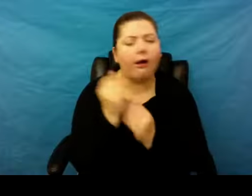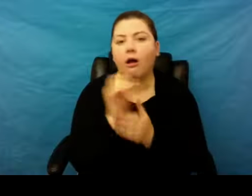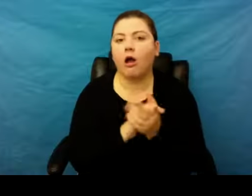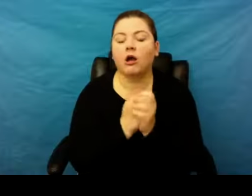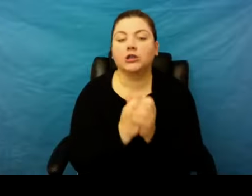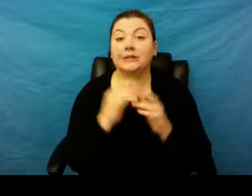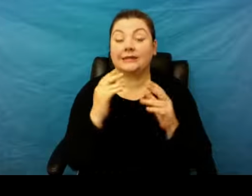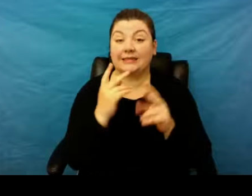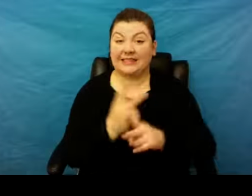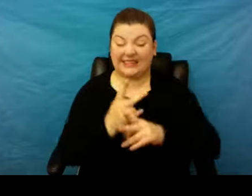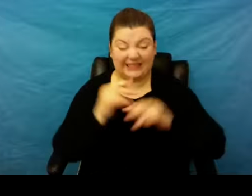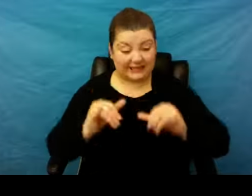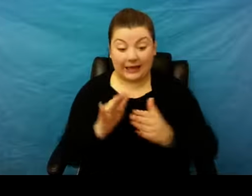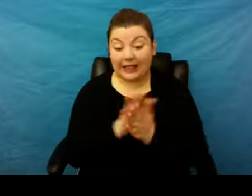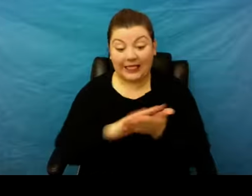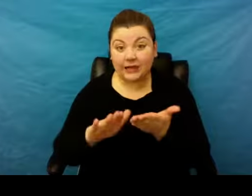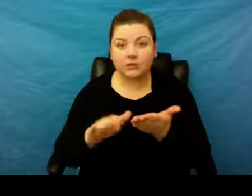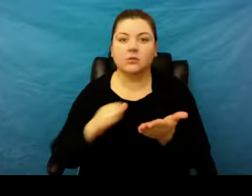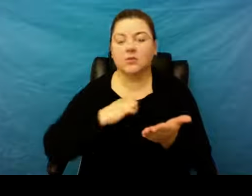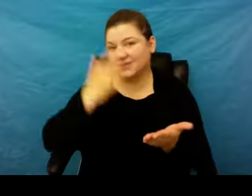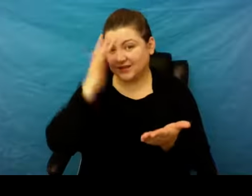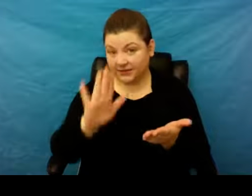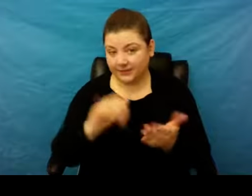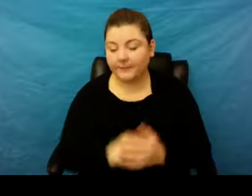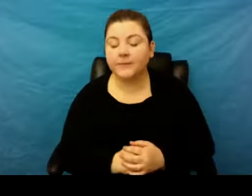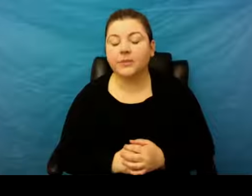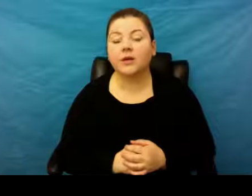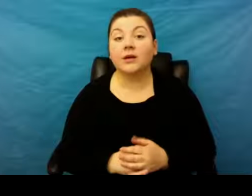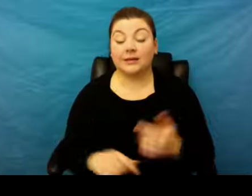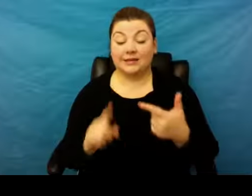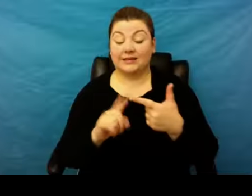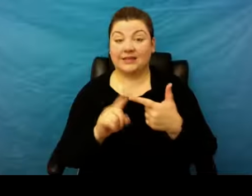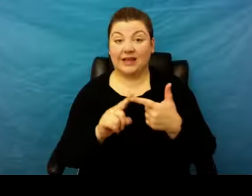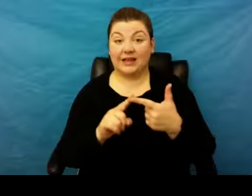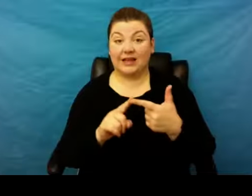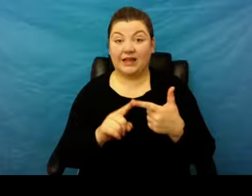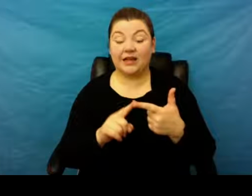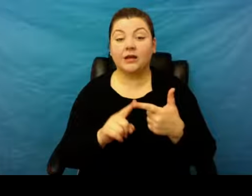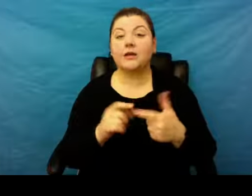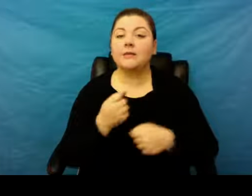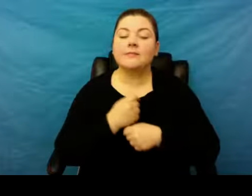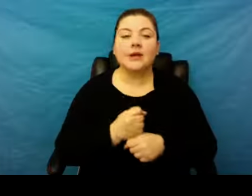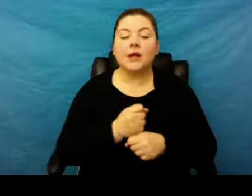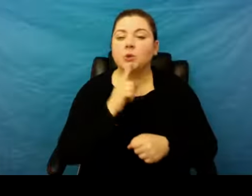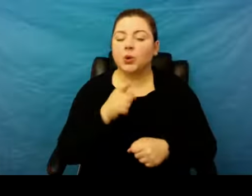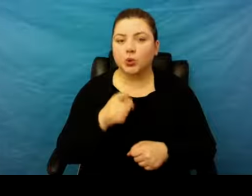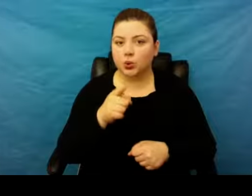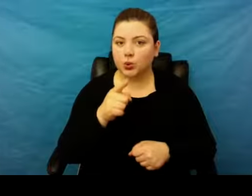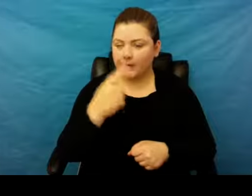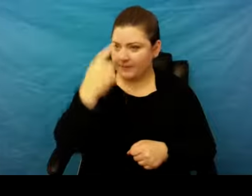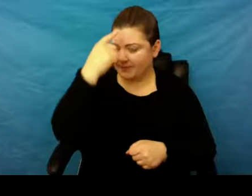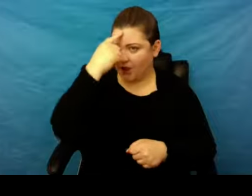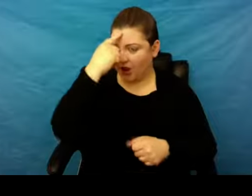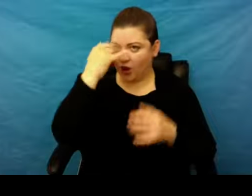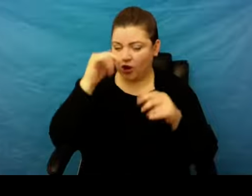will not get this disease. The second thing is you have to start psychologically working on the connection between your